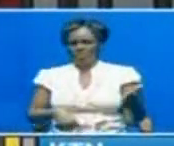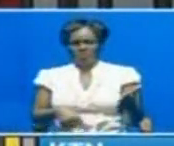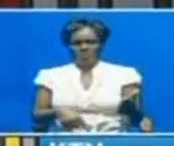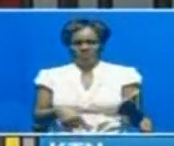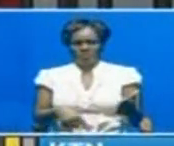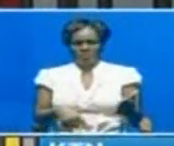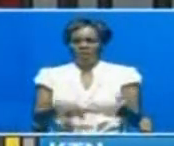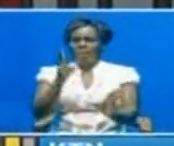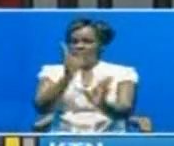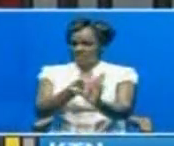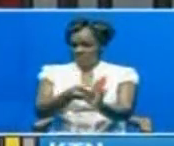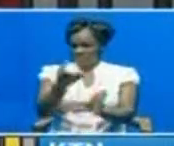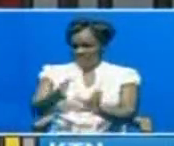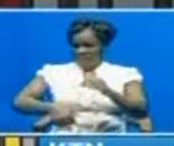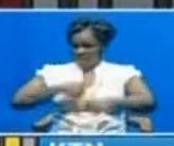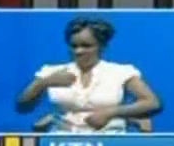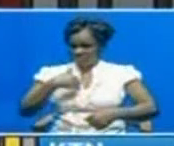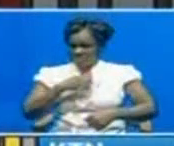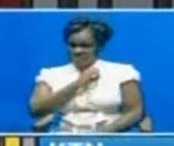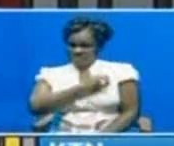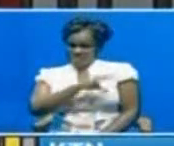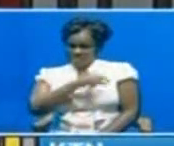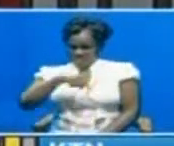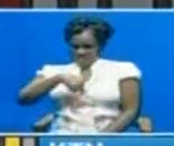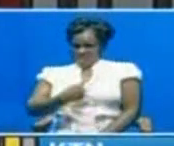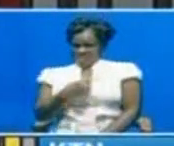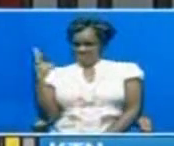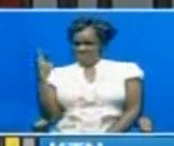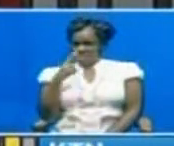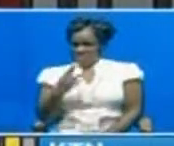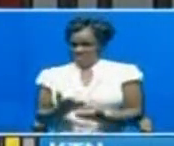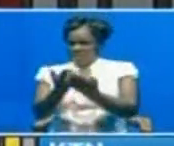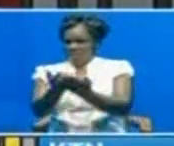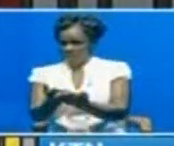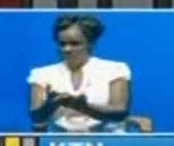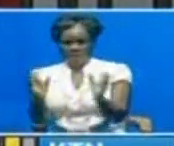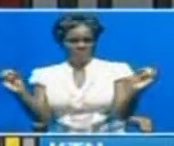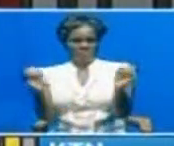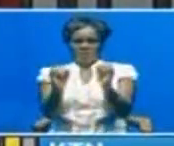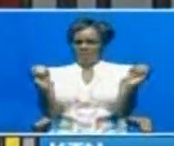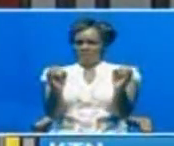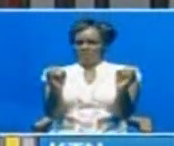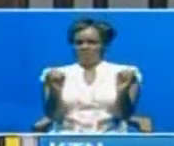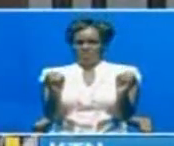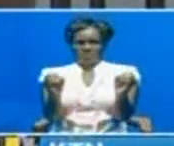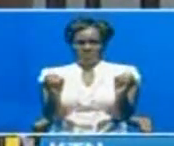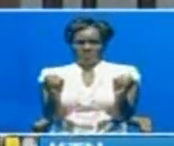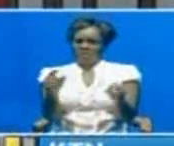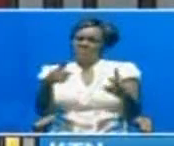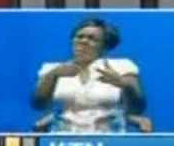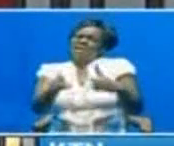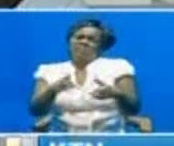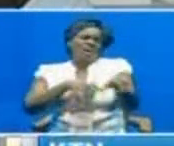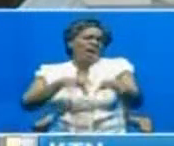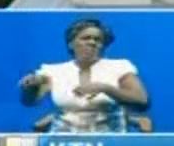about participating actively. Why? Putting myself at risk for such a vaccine. They should start with